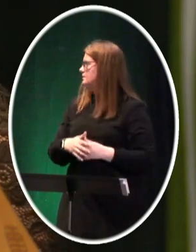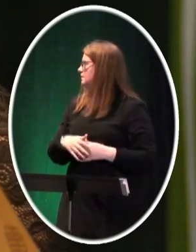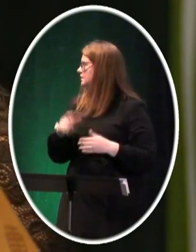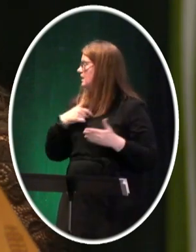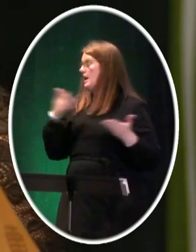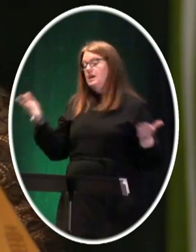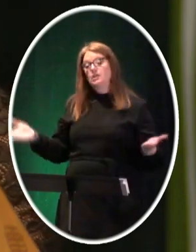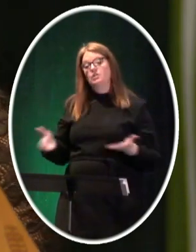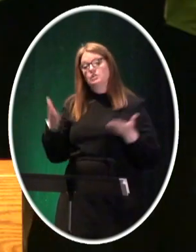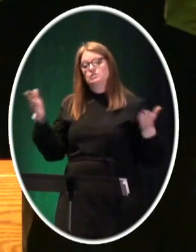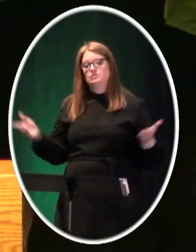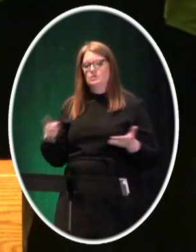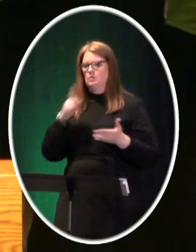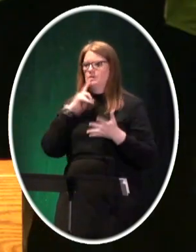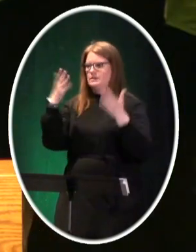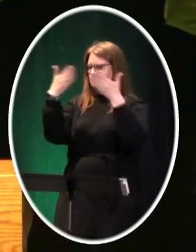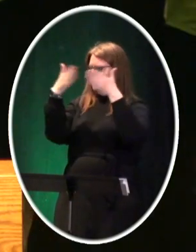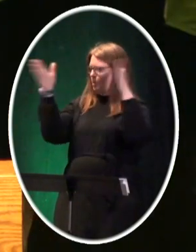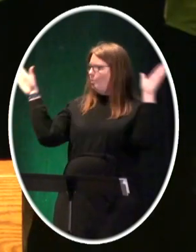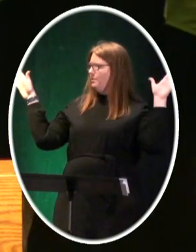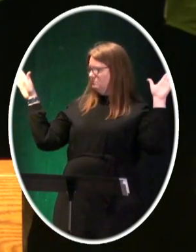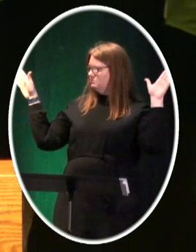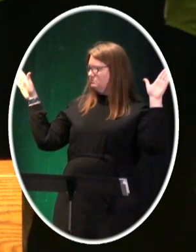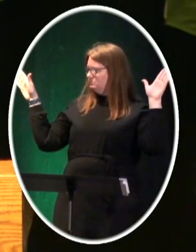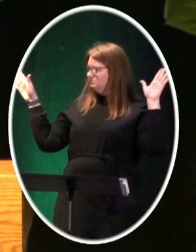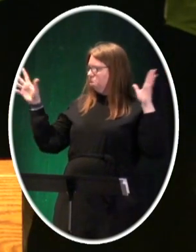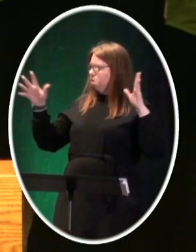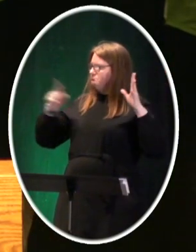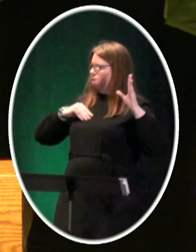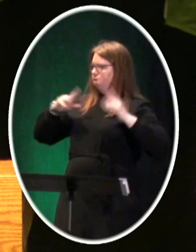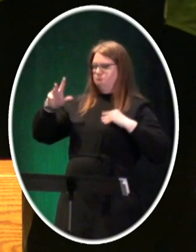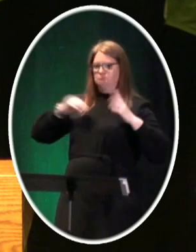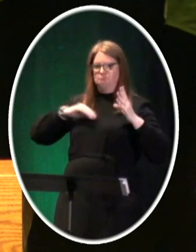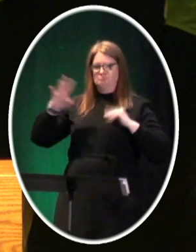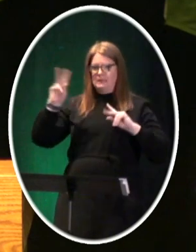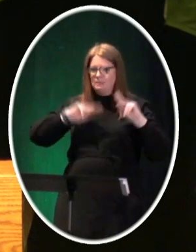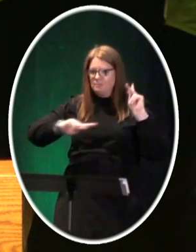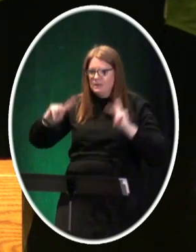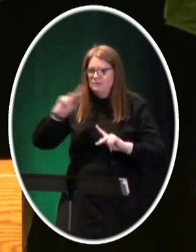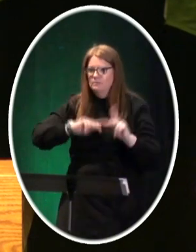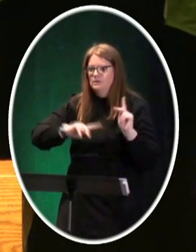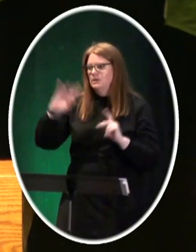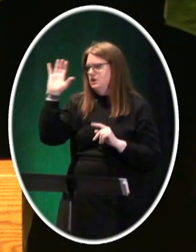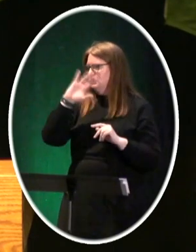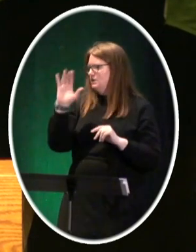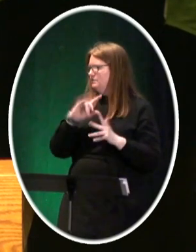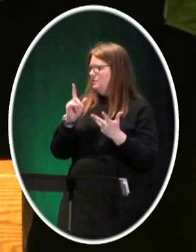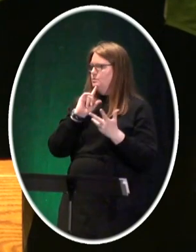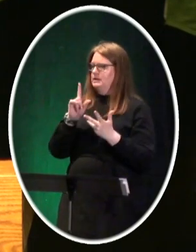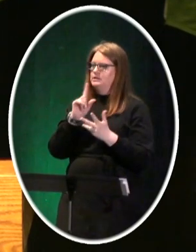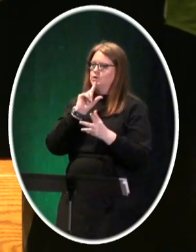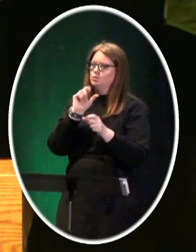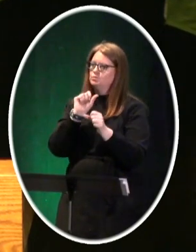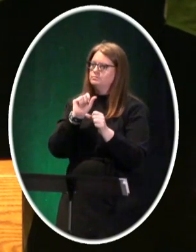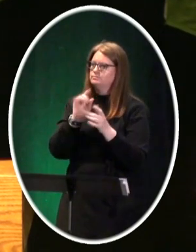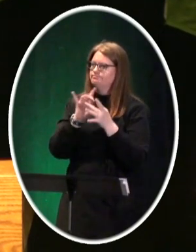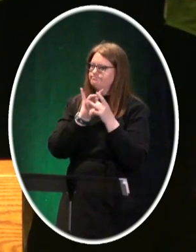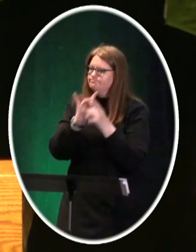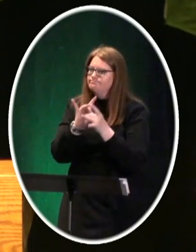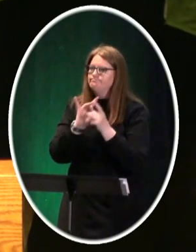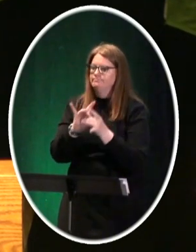you to be open to the people around you, to seek out lasting and meaningful relationships anywhere you